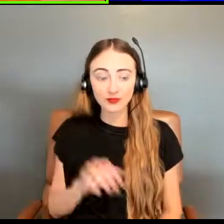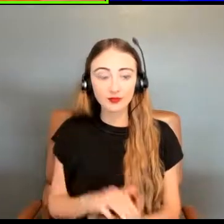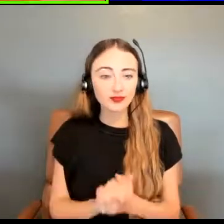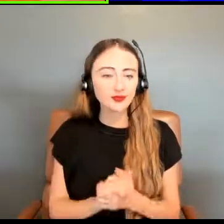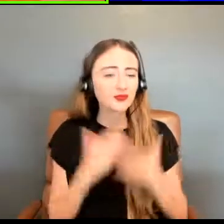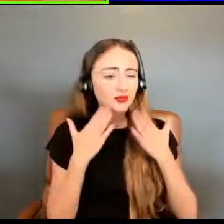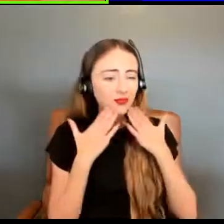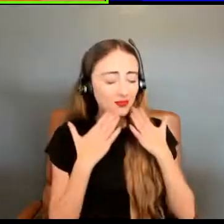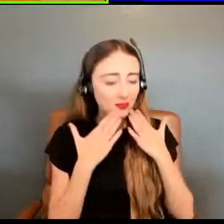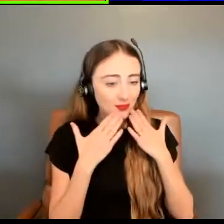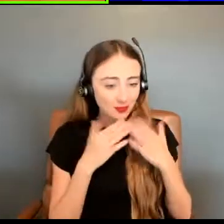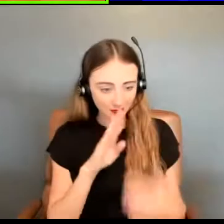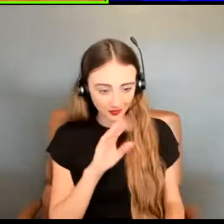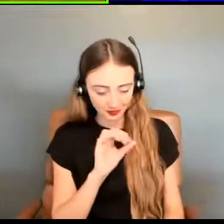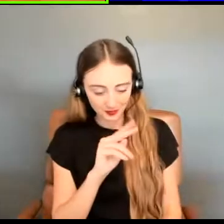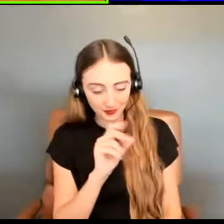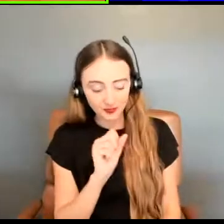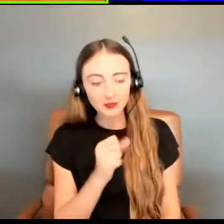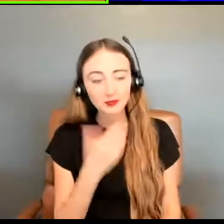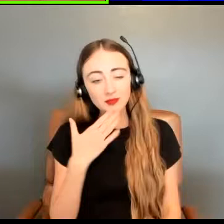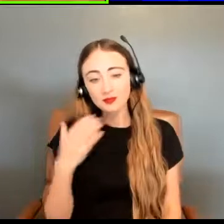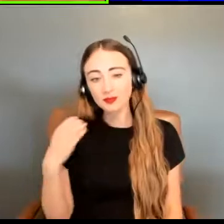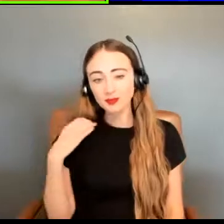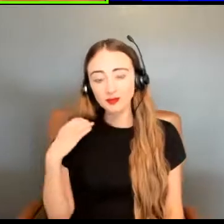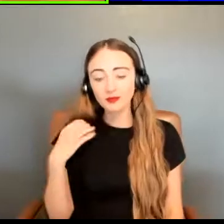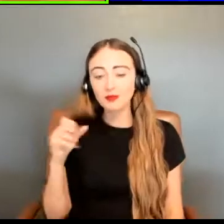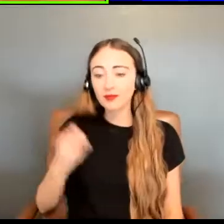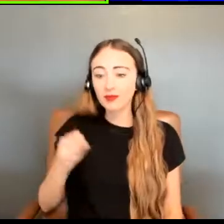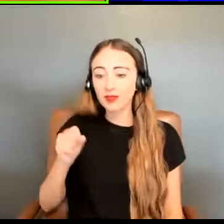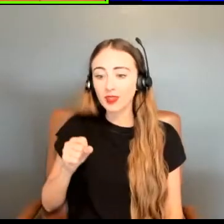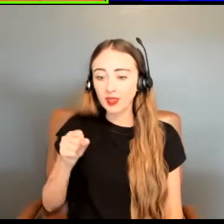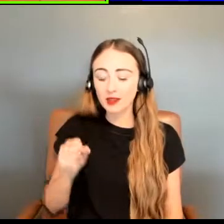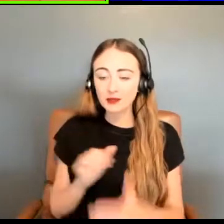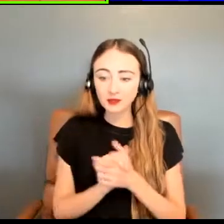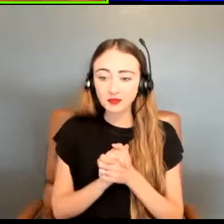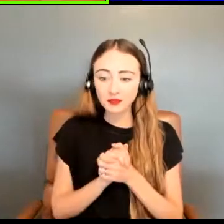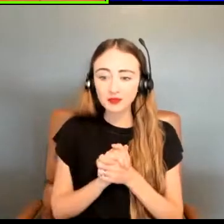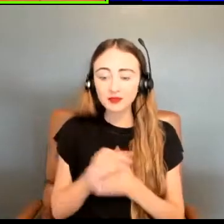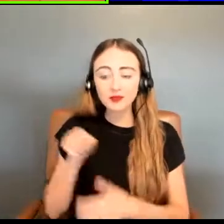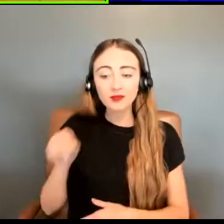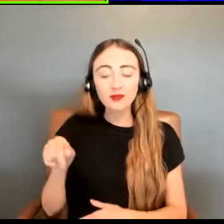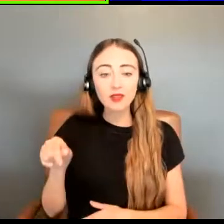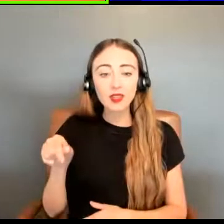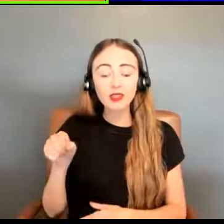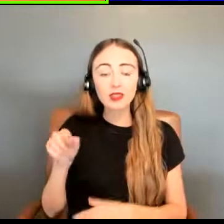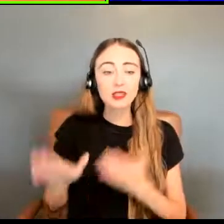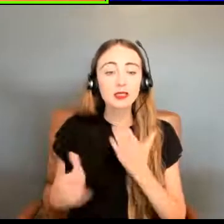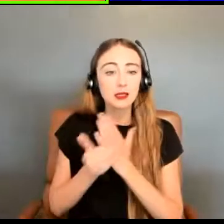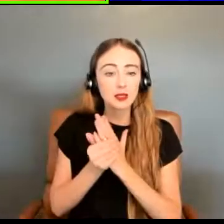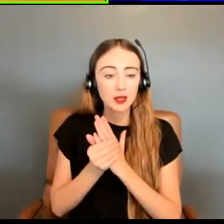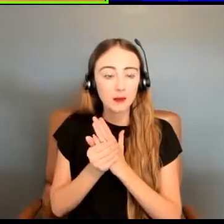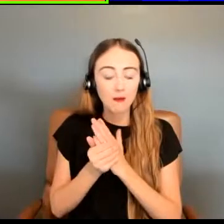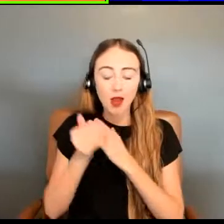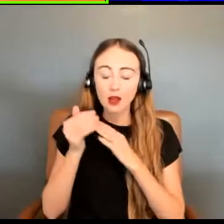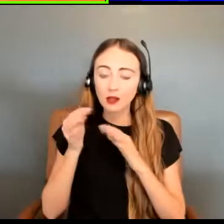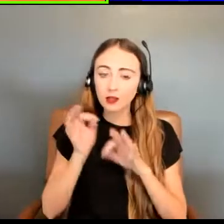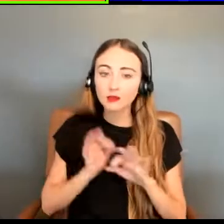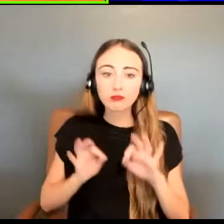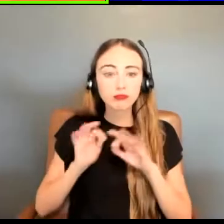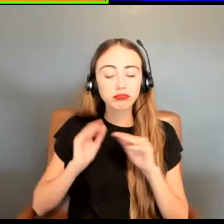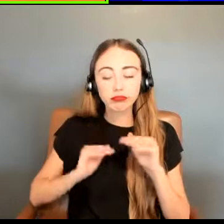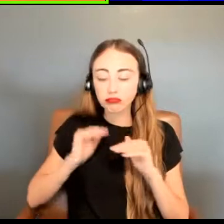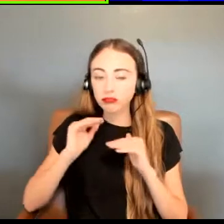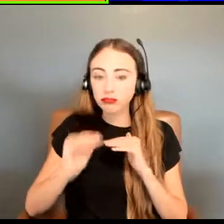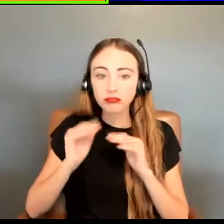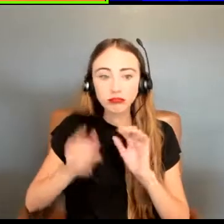Thank you, Councilmember Bonds and Chairman Middleton. The Elimination of Discrimination Against Women Amendment Act is a significant step to